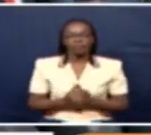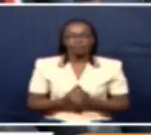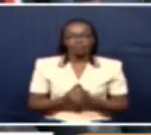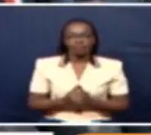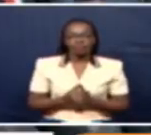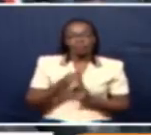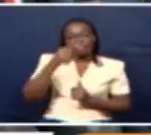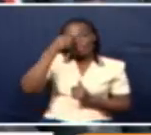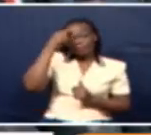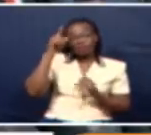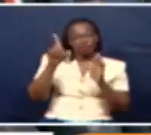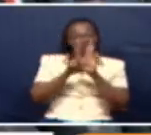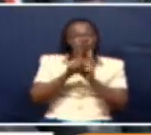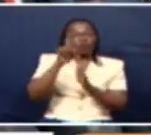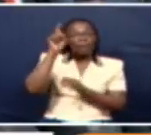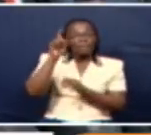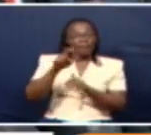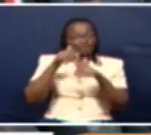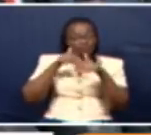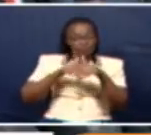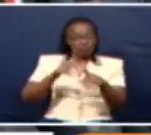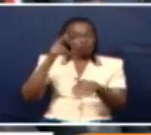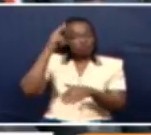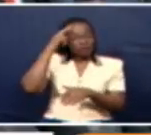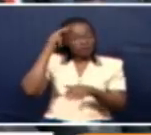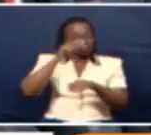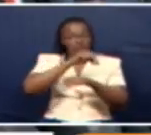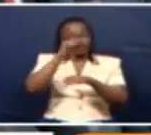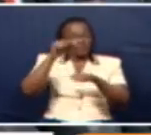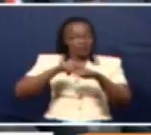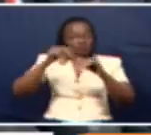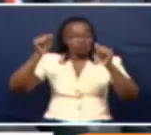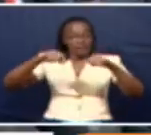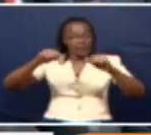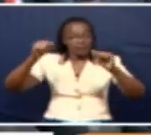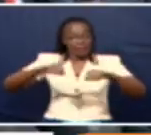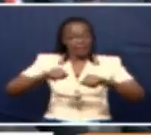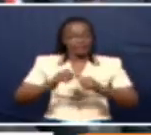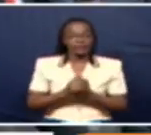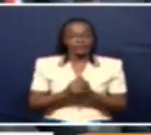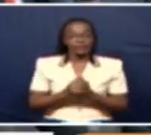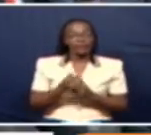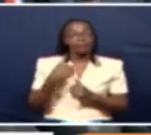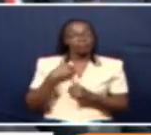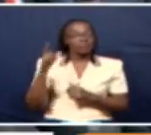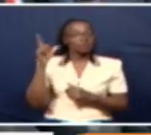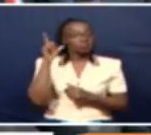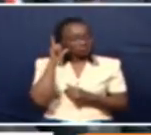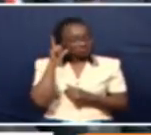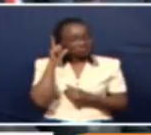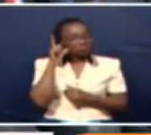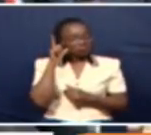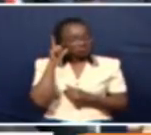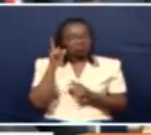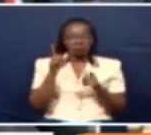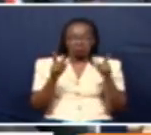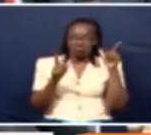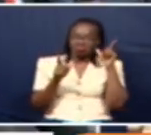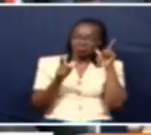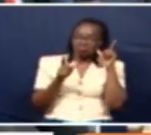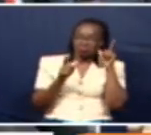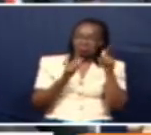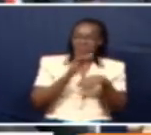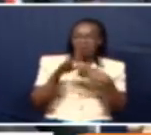And because the law must be founded on reasoned national consensus, I listened to these voices and I did